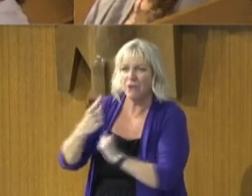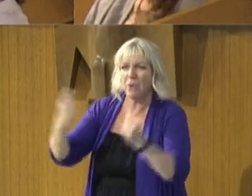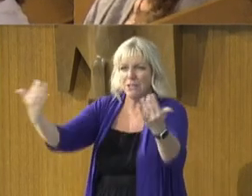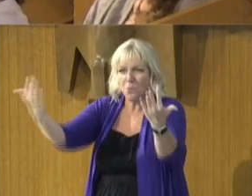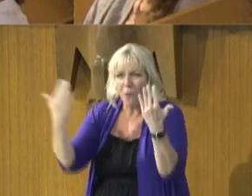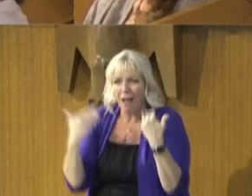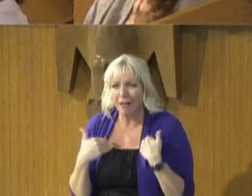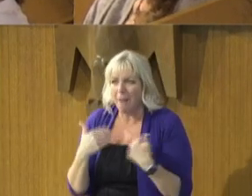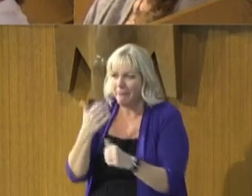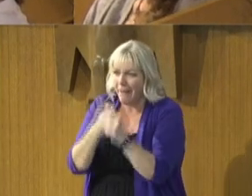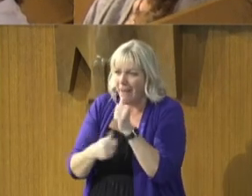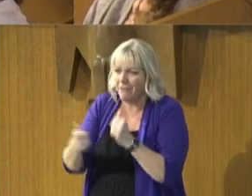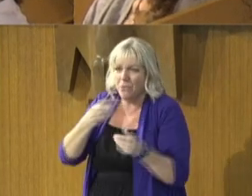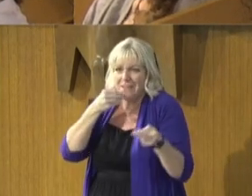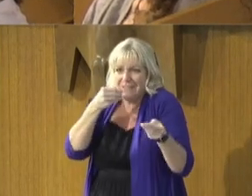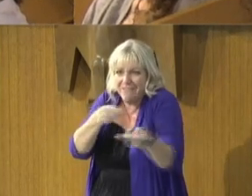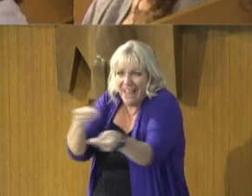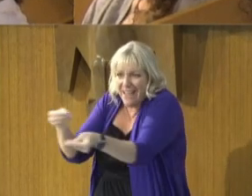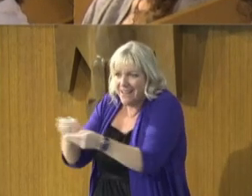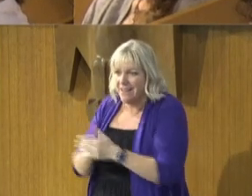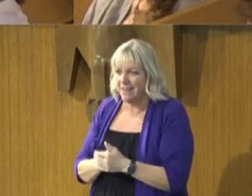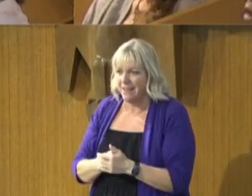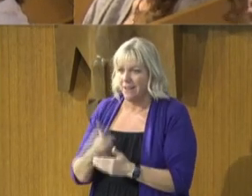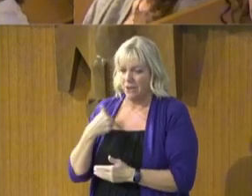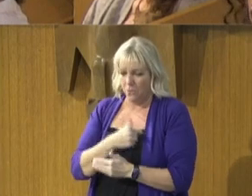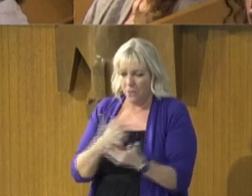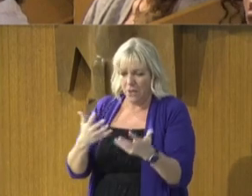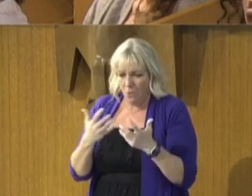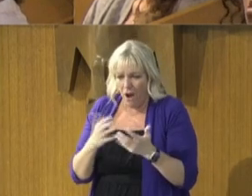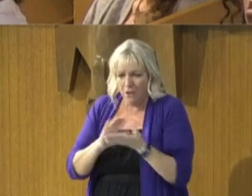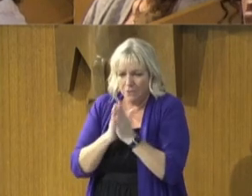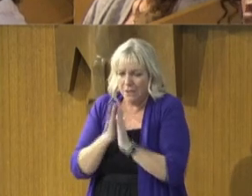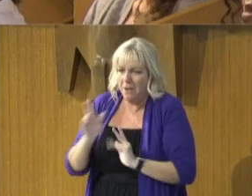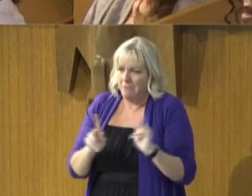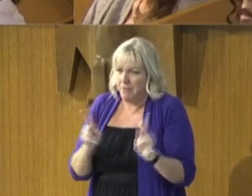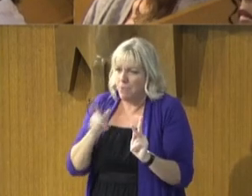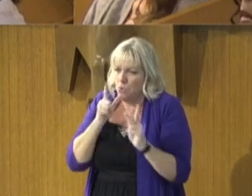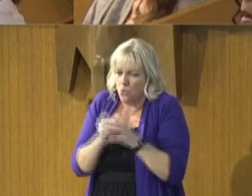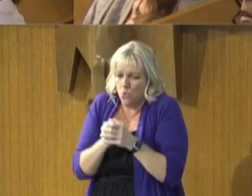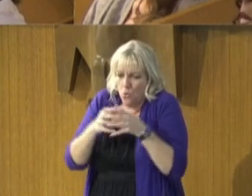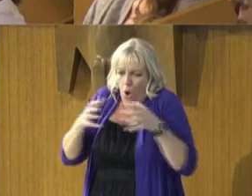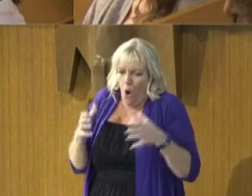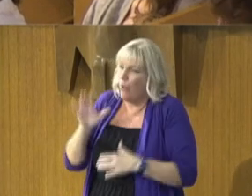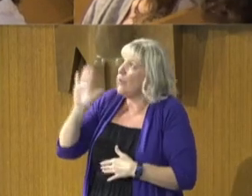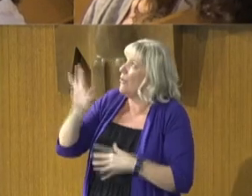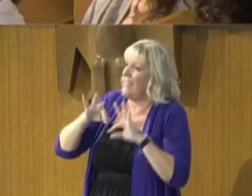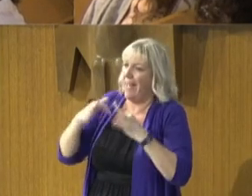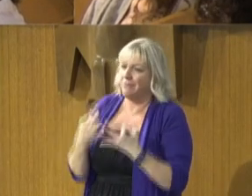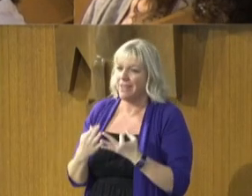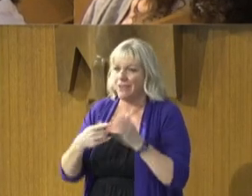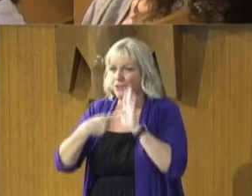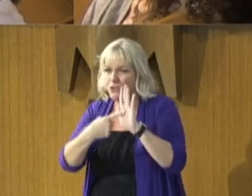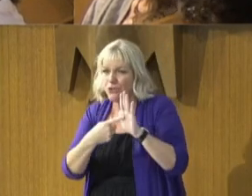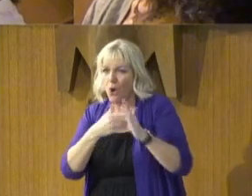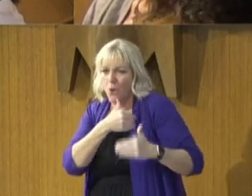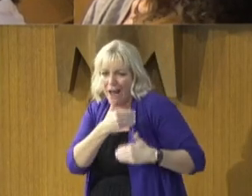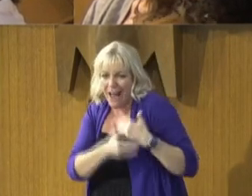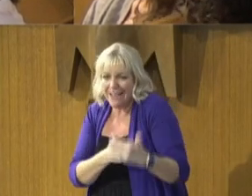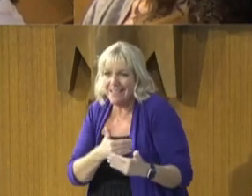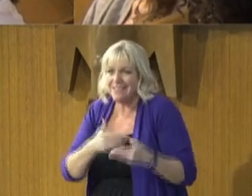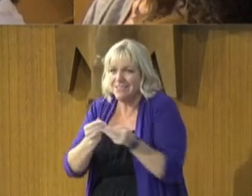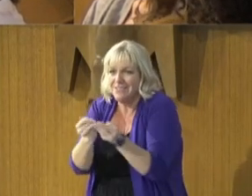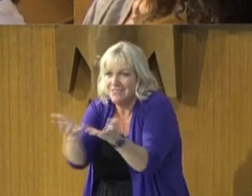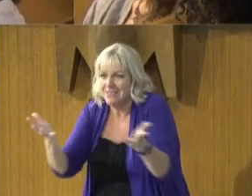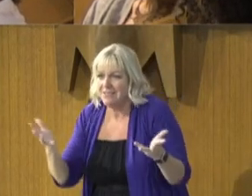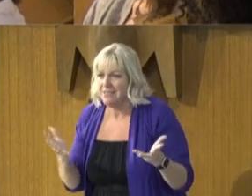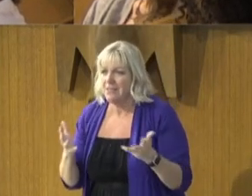fed. Make us a people who grow your family by practices of generosity and kindness, sowing seeds of